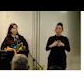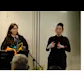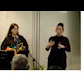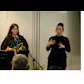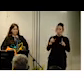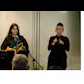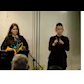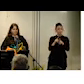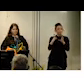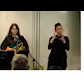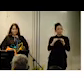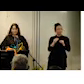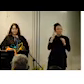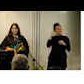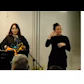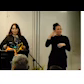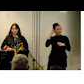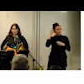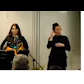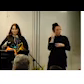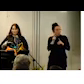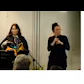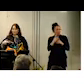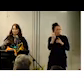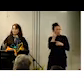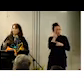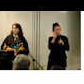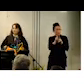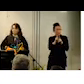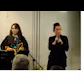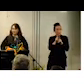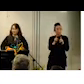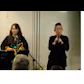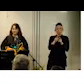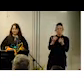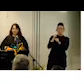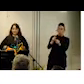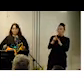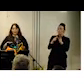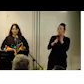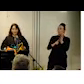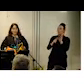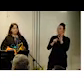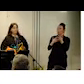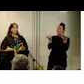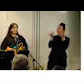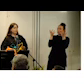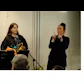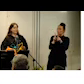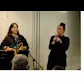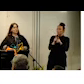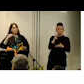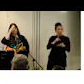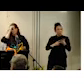our exposure to air pollution. So overall, this shows an enormous potential for prevention. And so as part of my research,